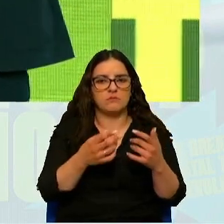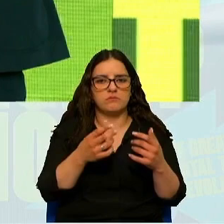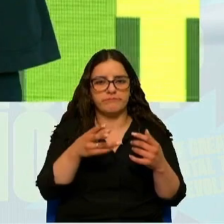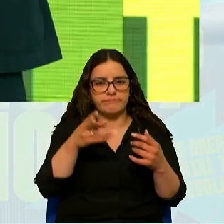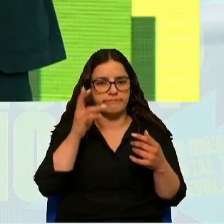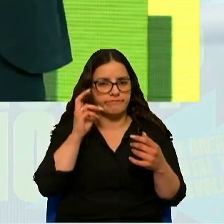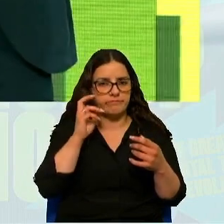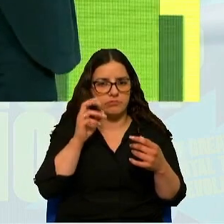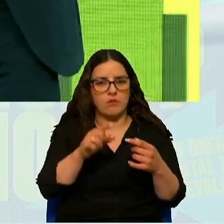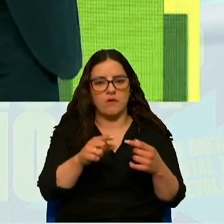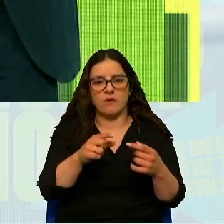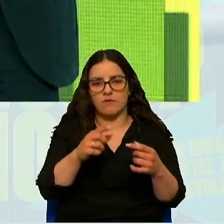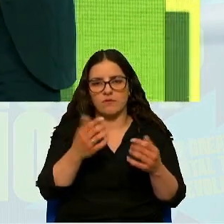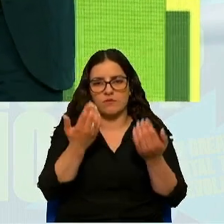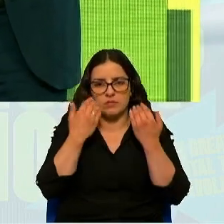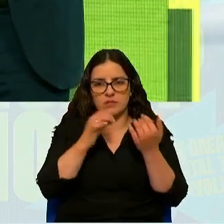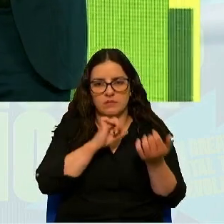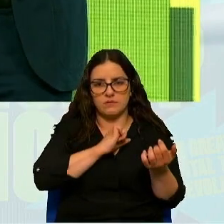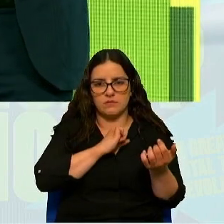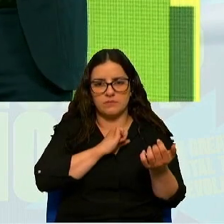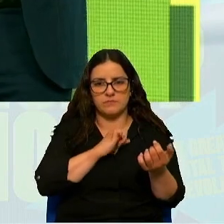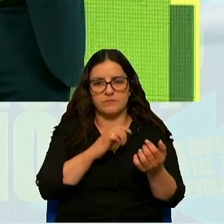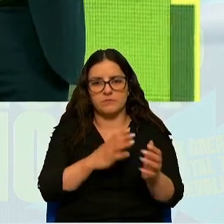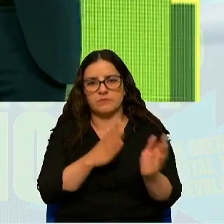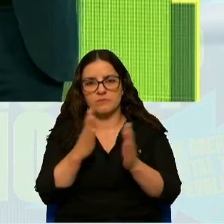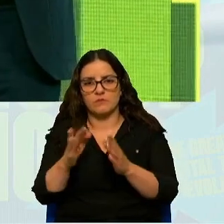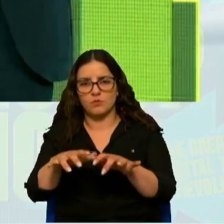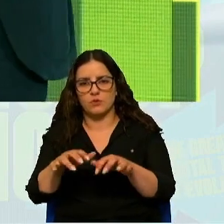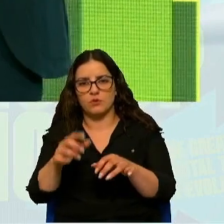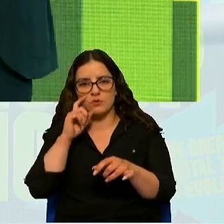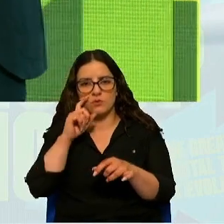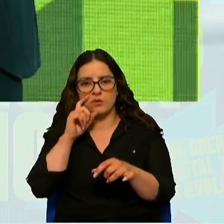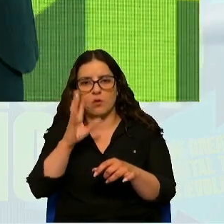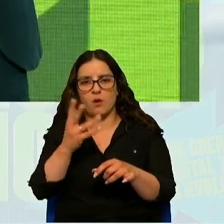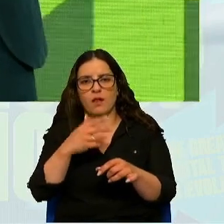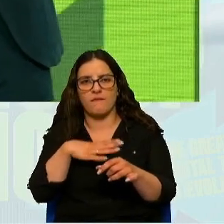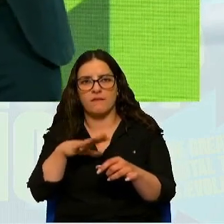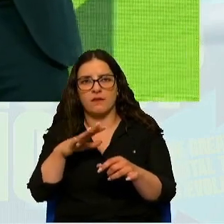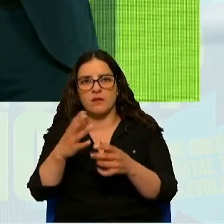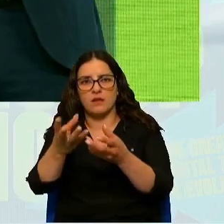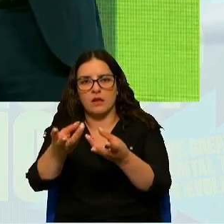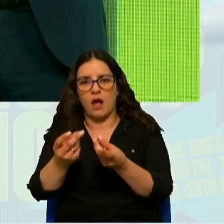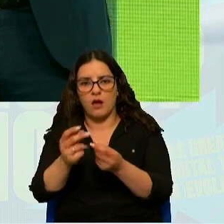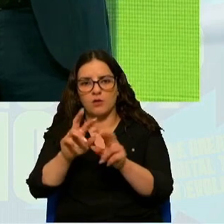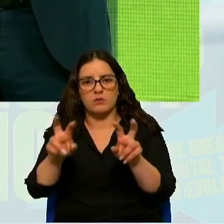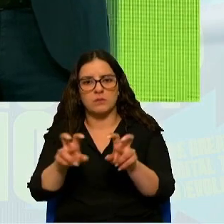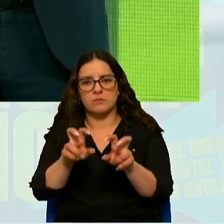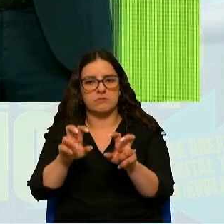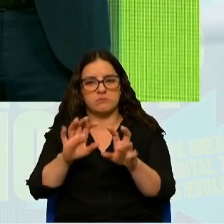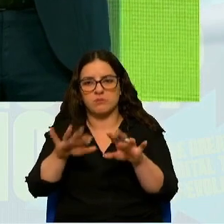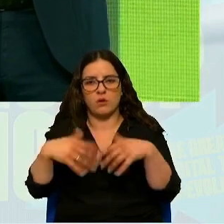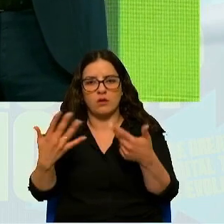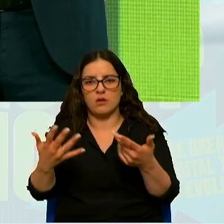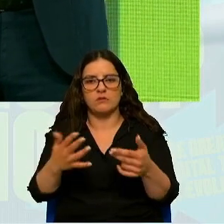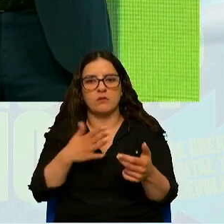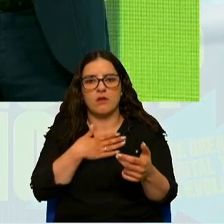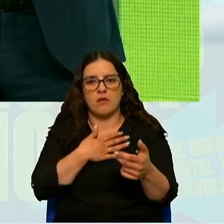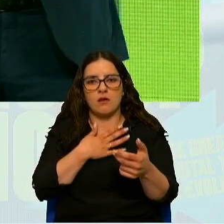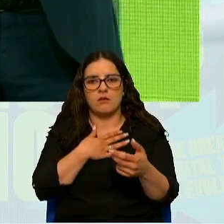to listen to that information. Secure computations when I want to calculate something and I don't want to